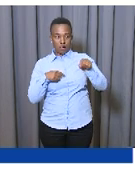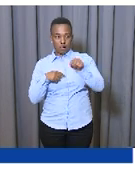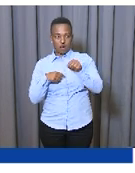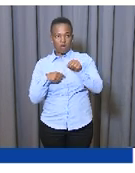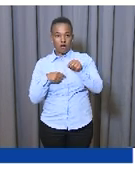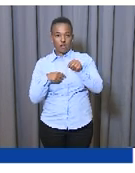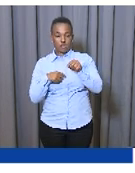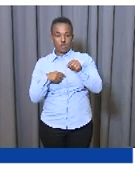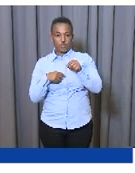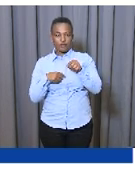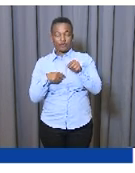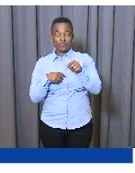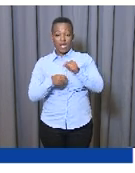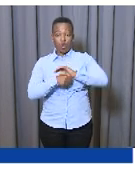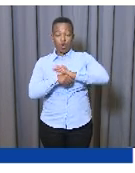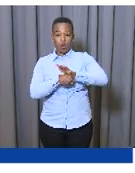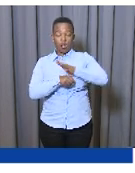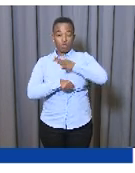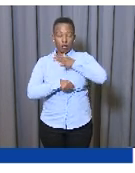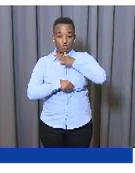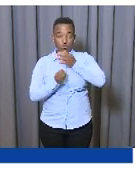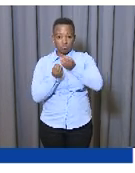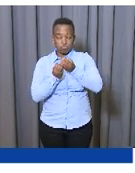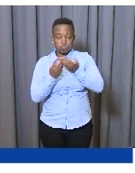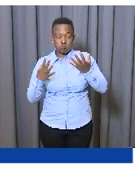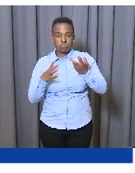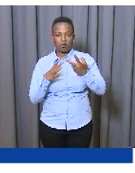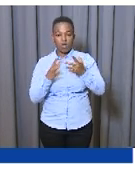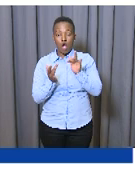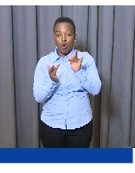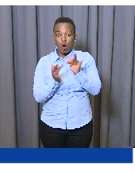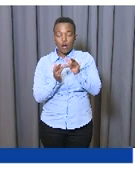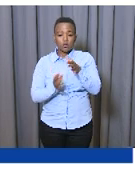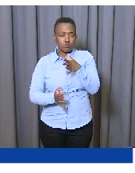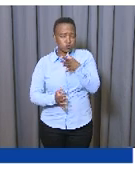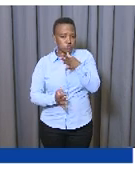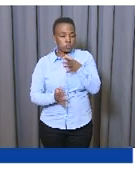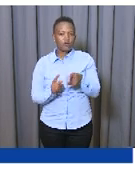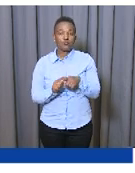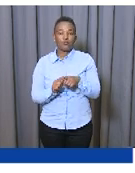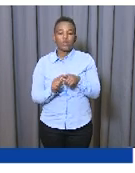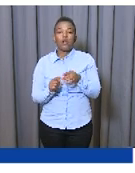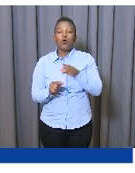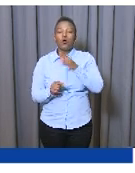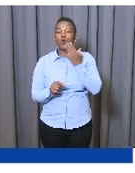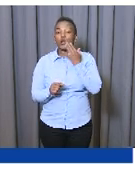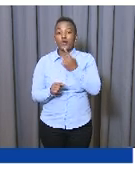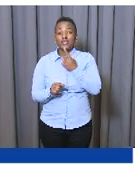of cases and contacts. So you can see, when we say